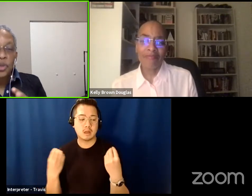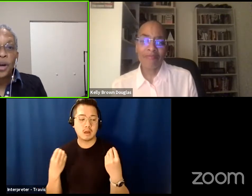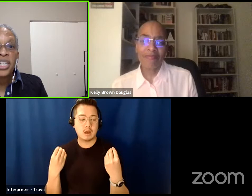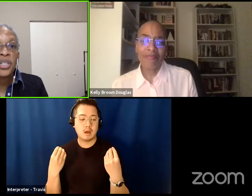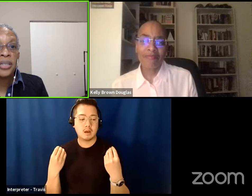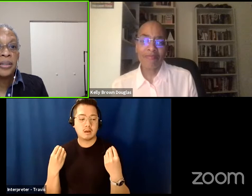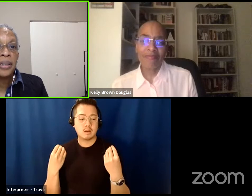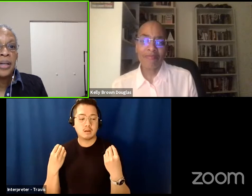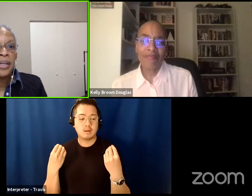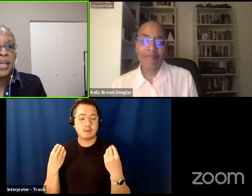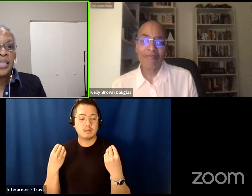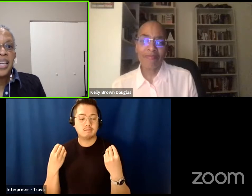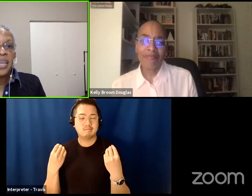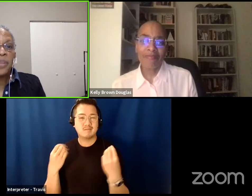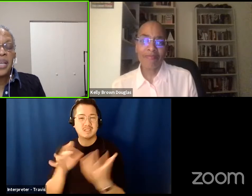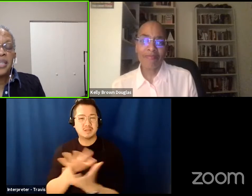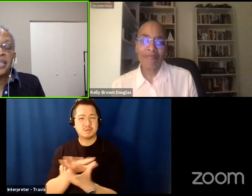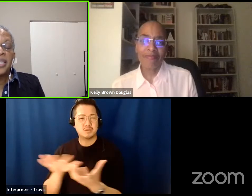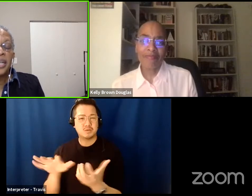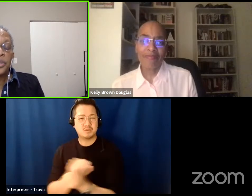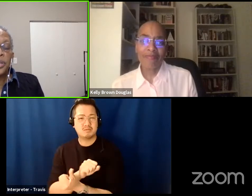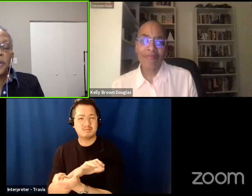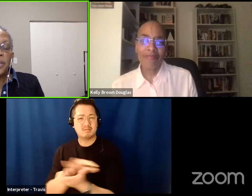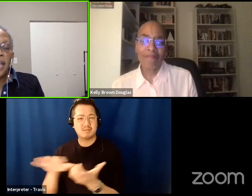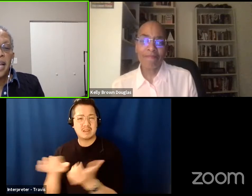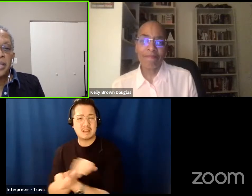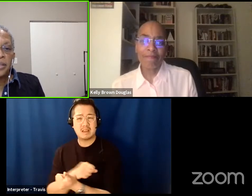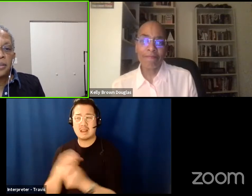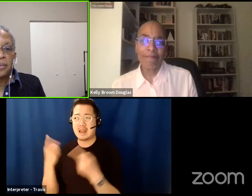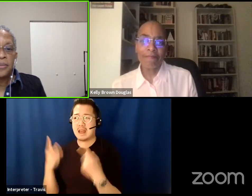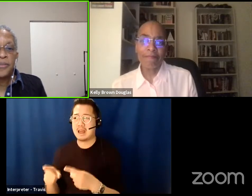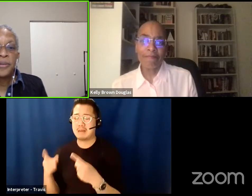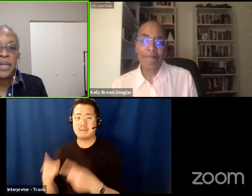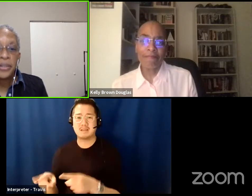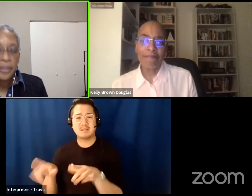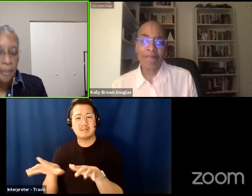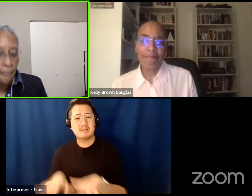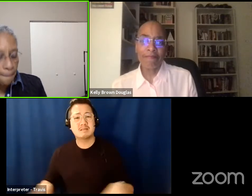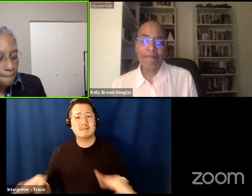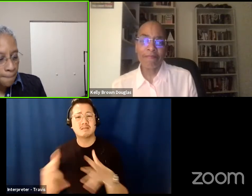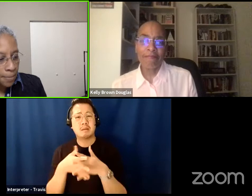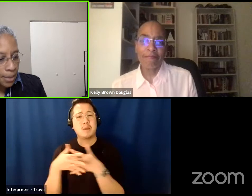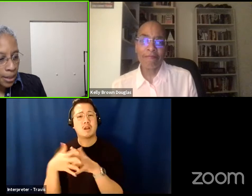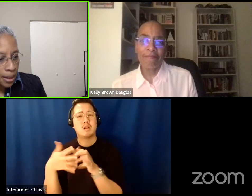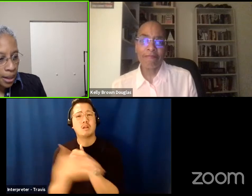the destruction that's taken place in this country over the last few years,